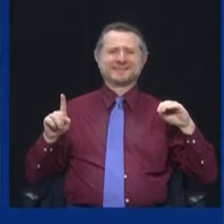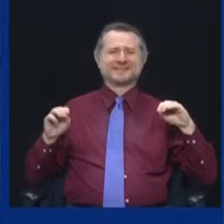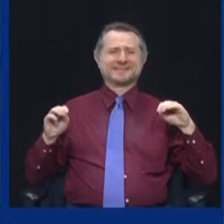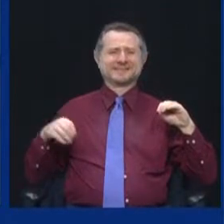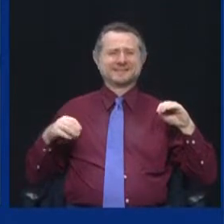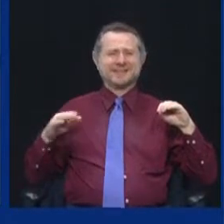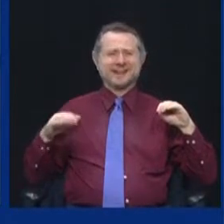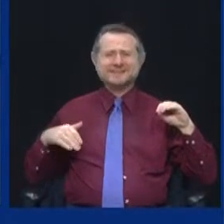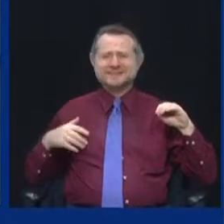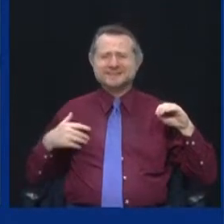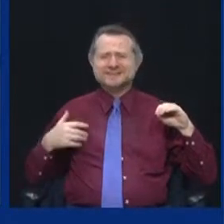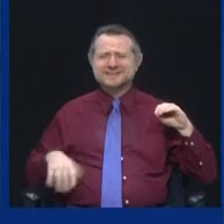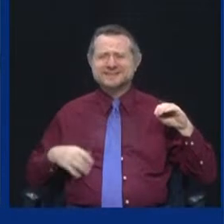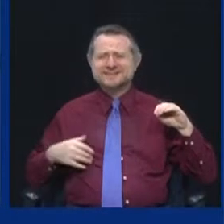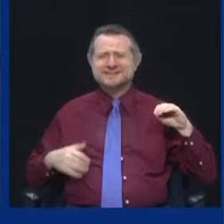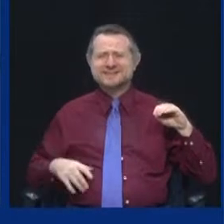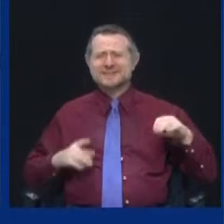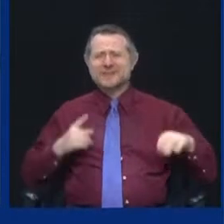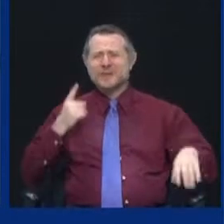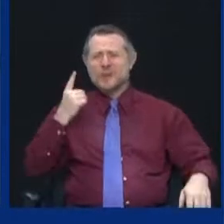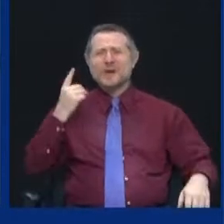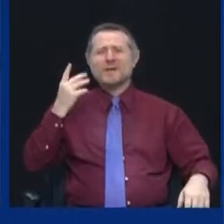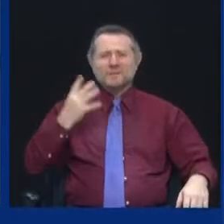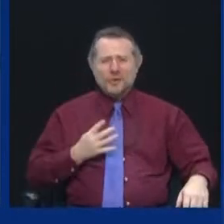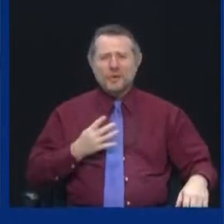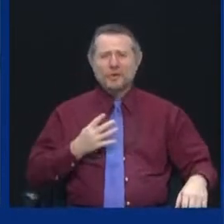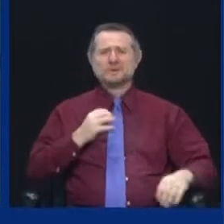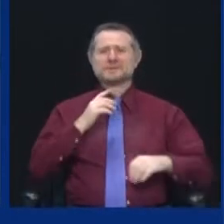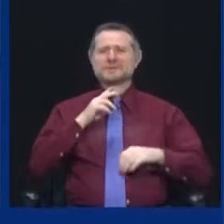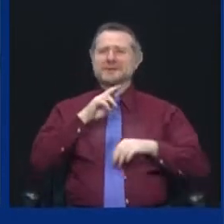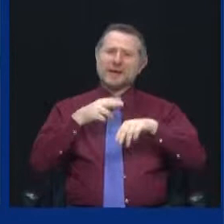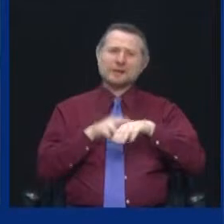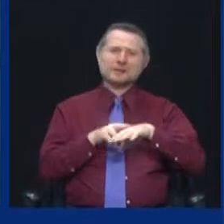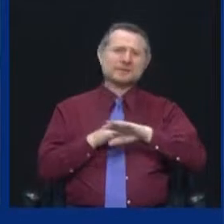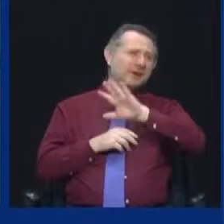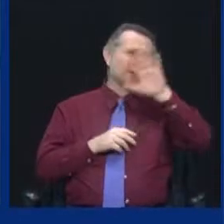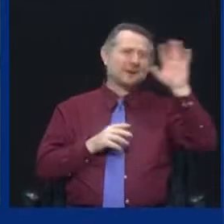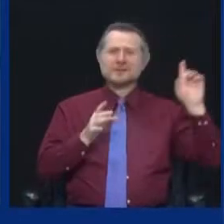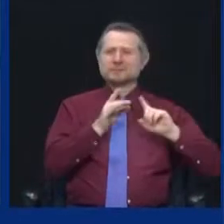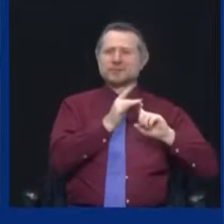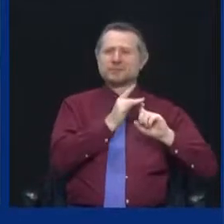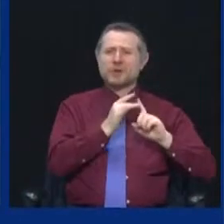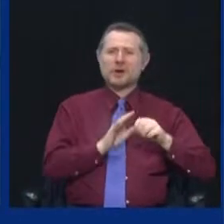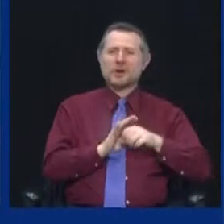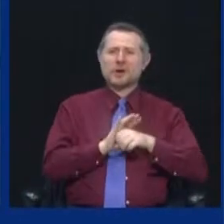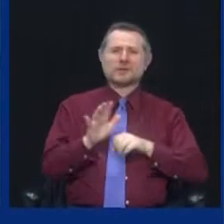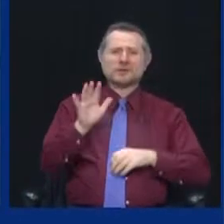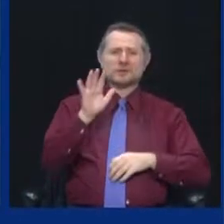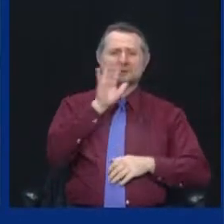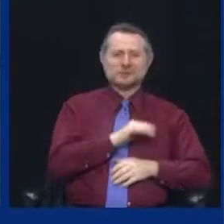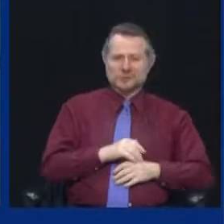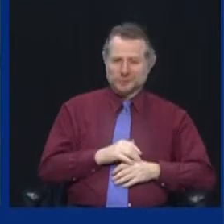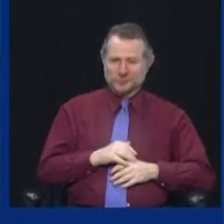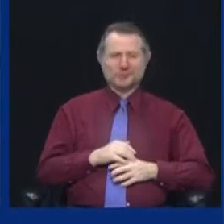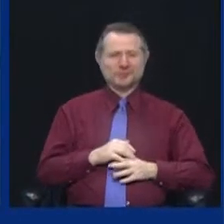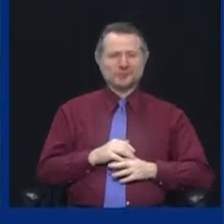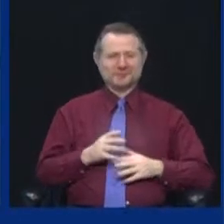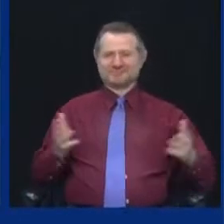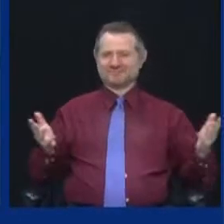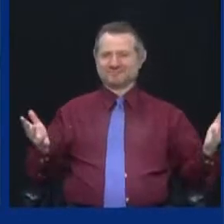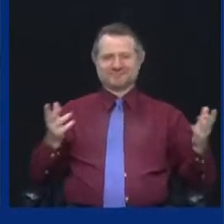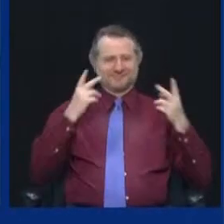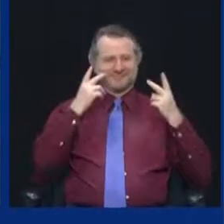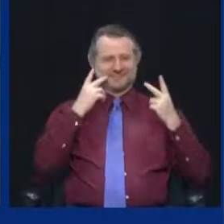So we're 1/4 of what the national COVID positivity rate is. And that's a